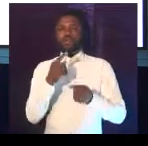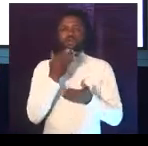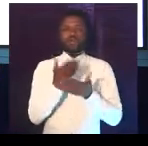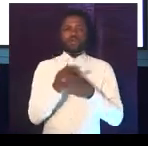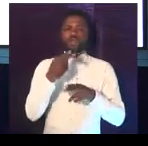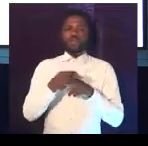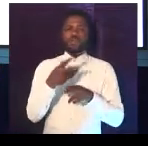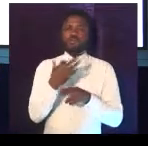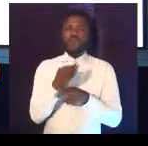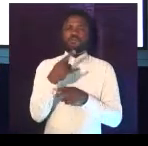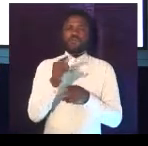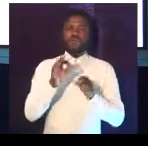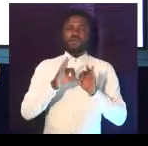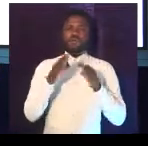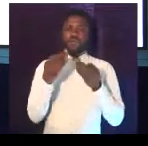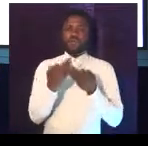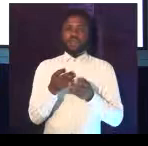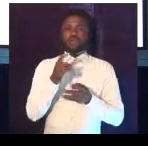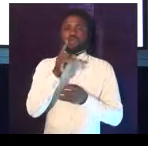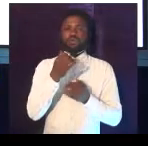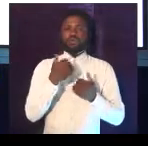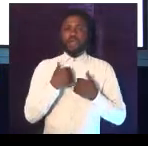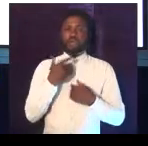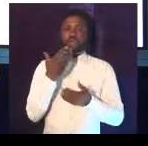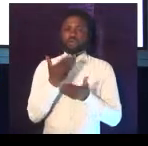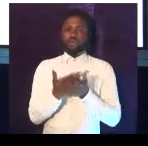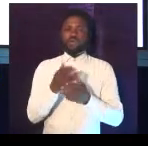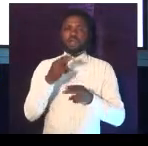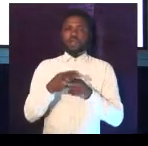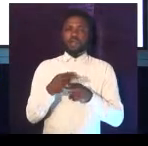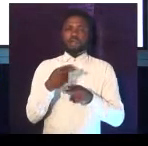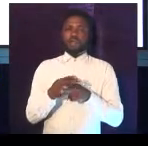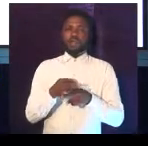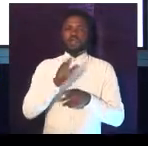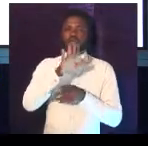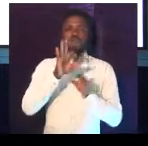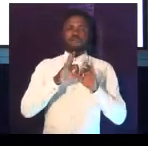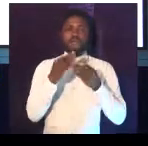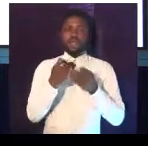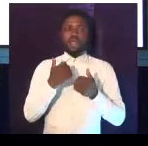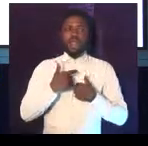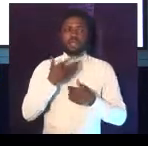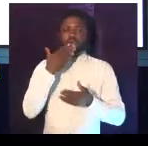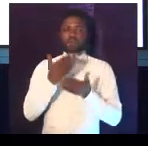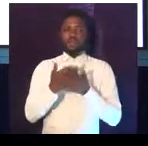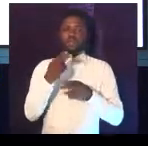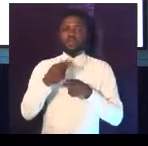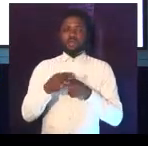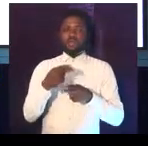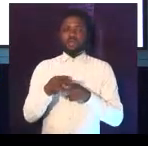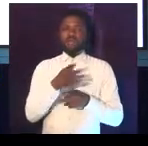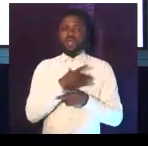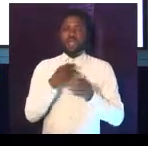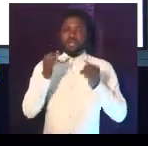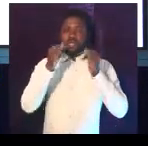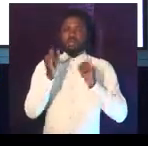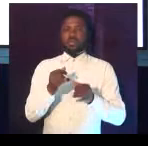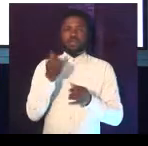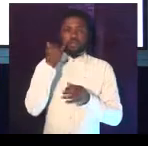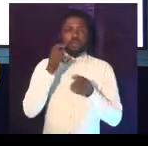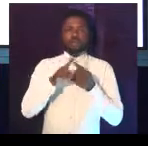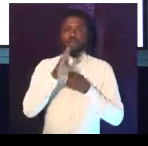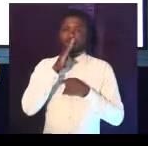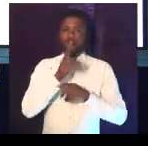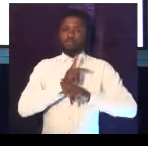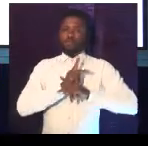protect and uphold the good name and image of the family. You have the good name, your family have good name and image